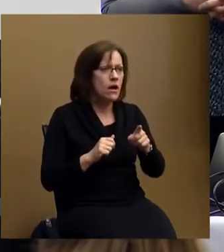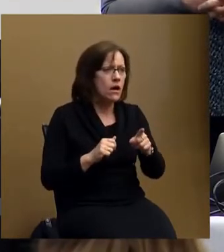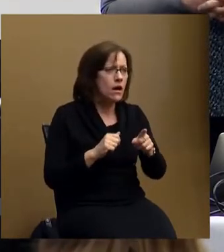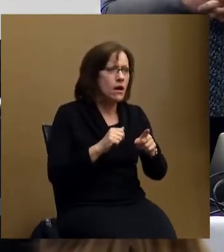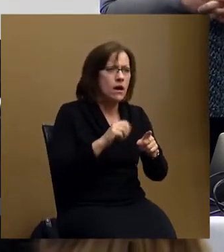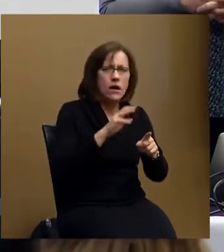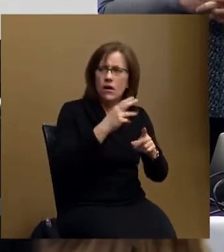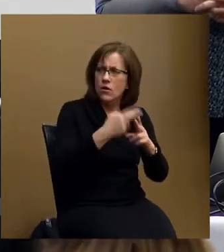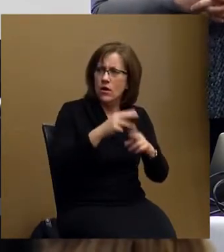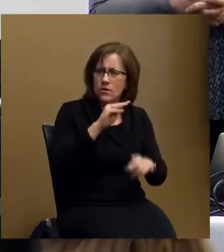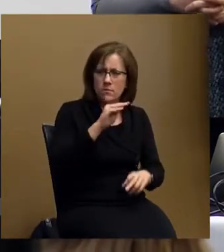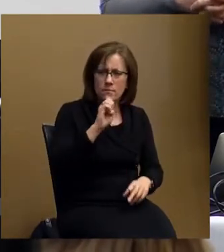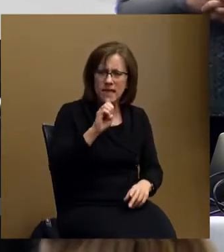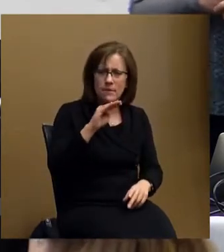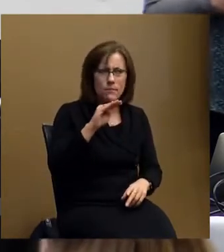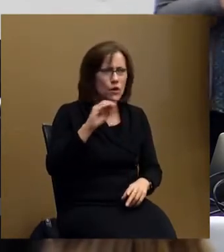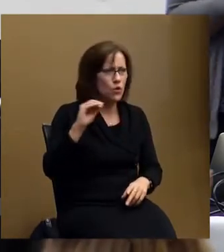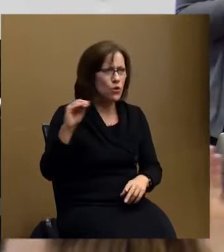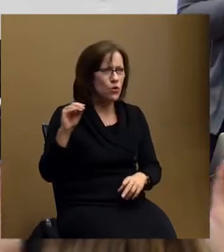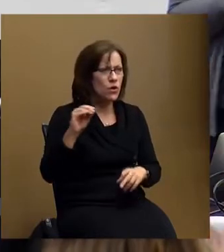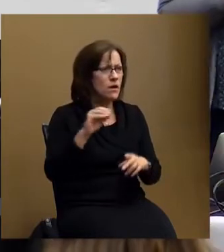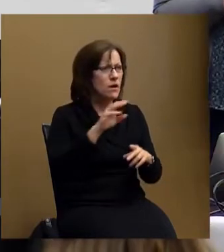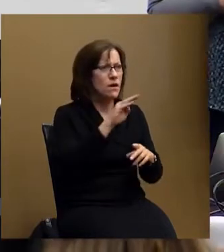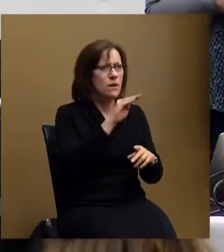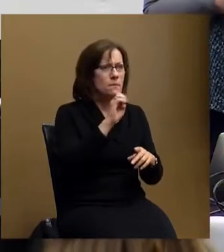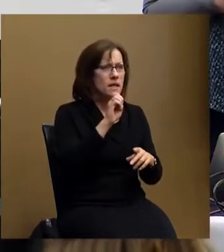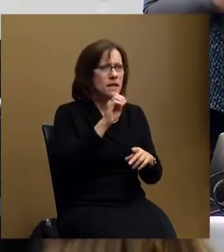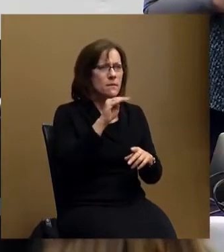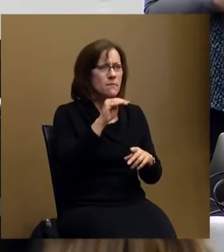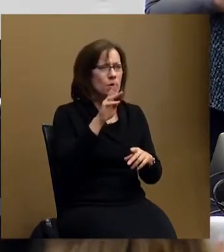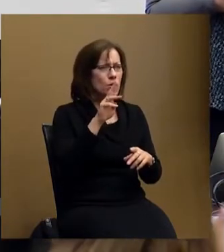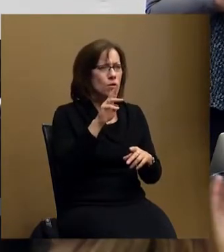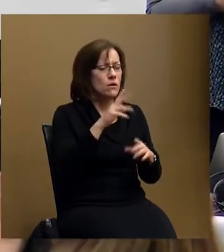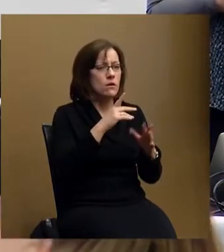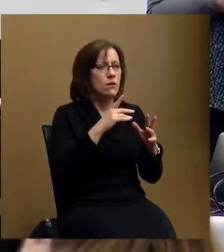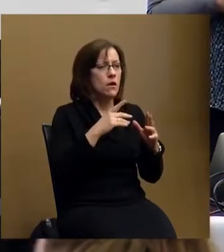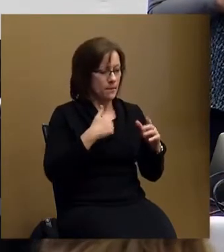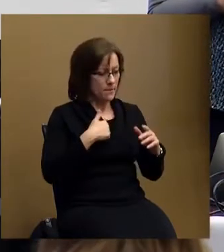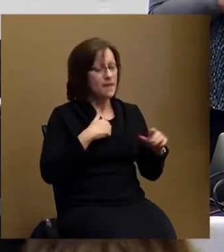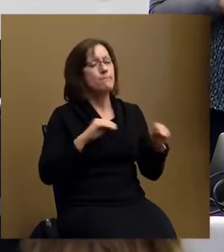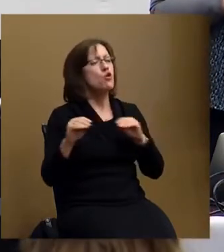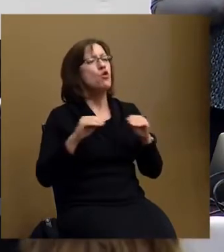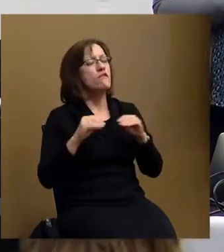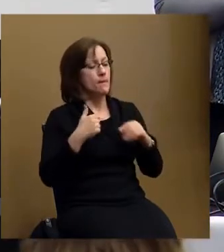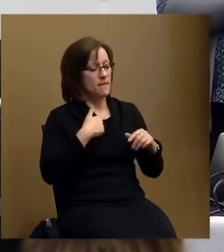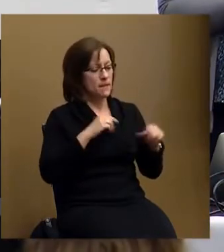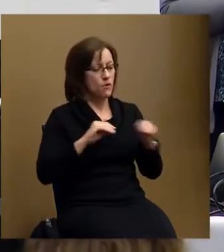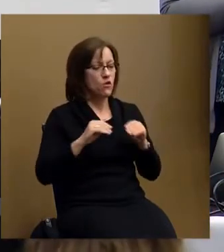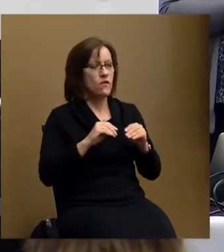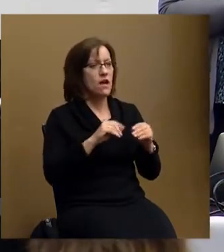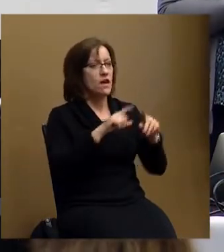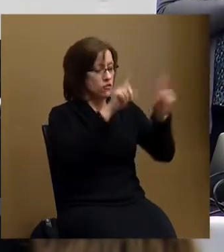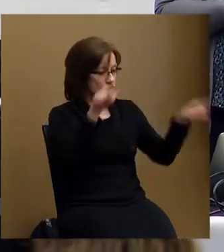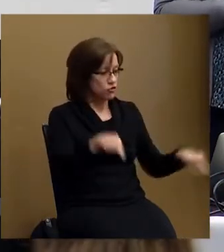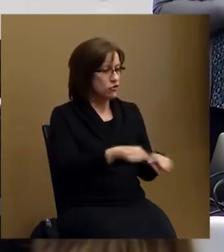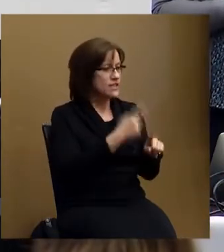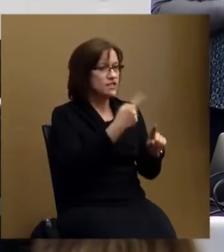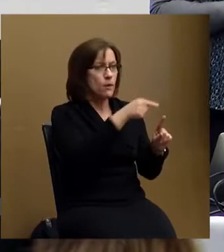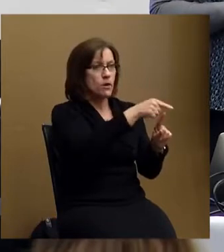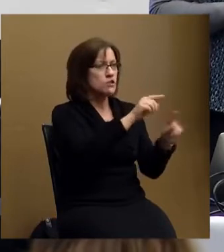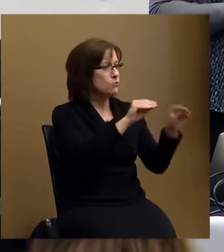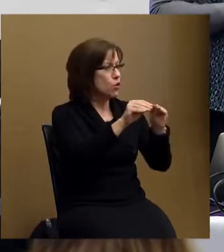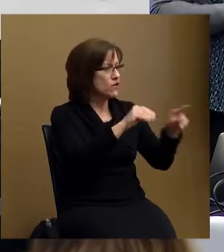me moves, and it's like on the screen, and they copy the movements that the person is doing. Yes. She likes that for a good like